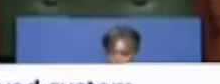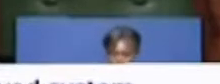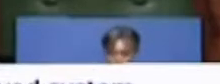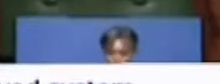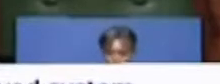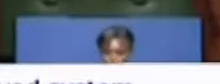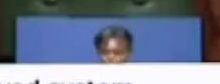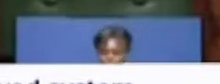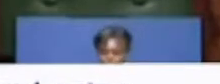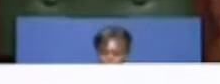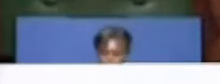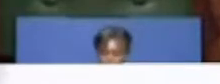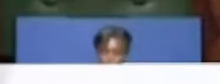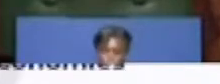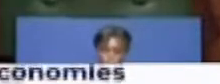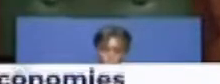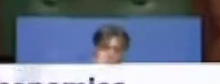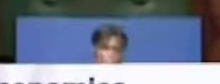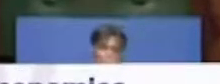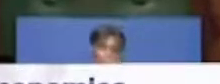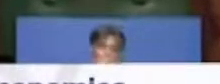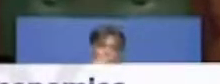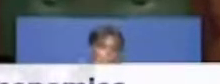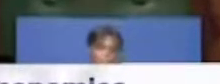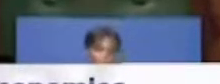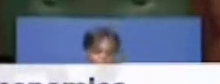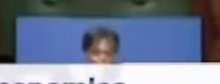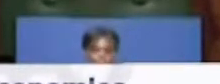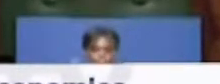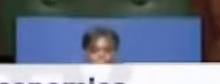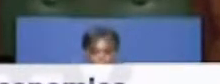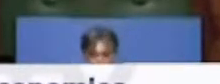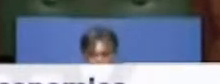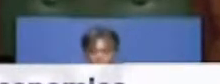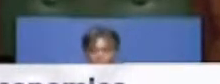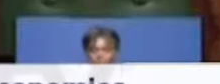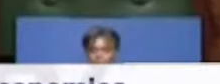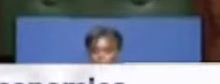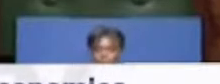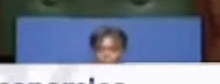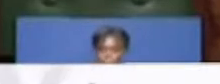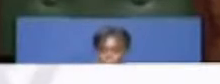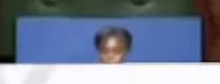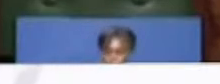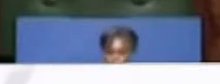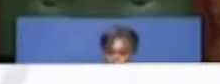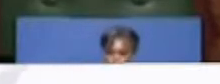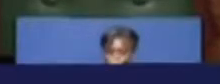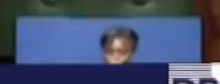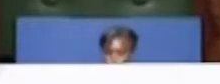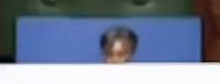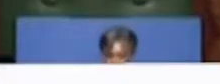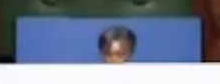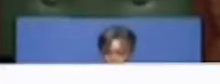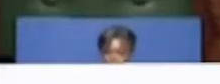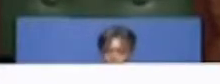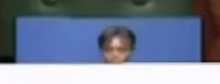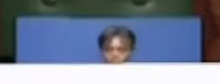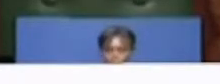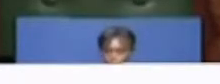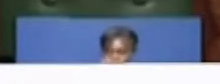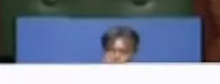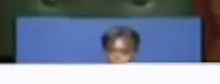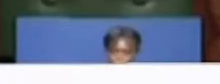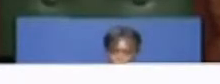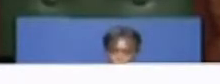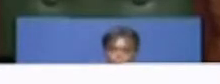Blood Transfusion Bill, the Irrigation Amendment Bill 2021, the Irrigation Amendment Bill, the Kenya National Library